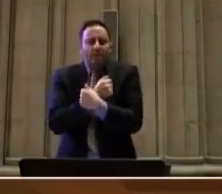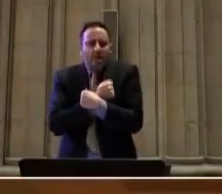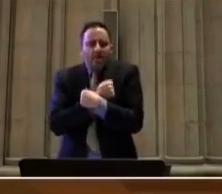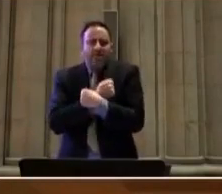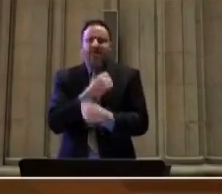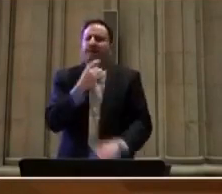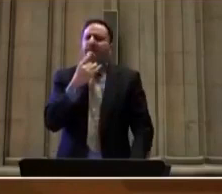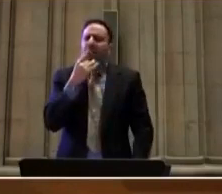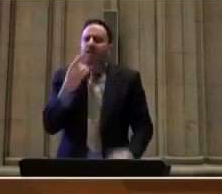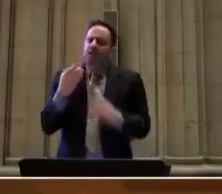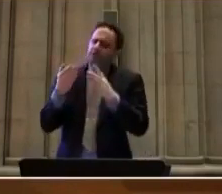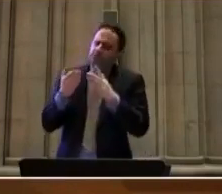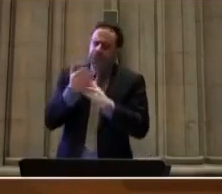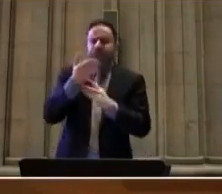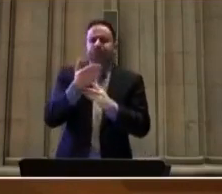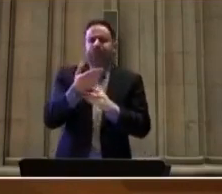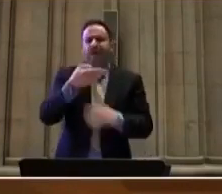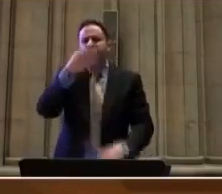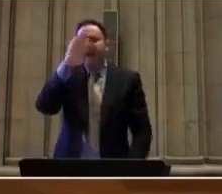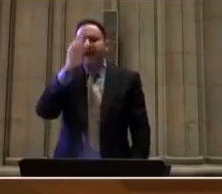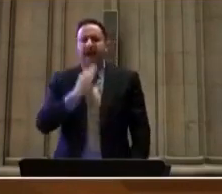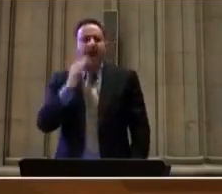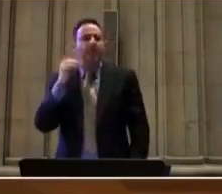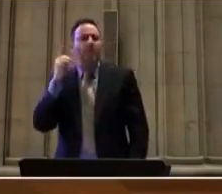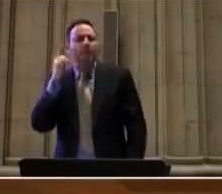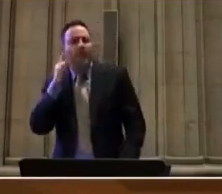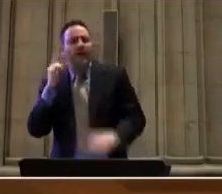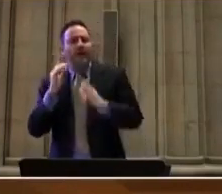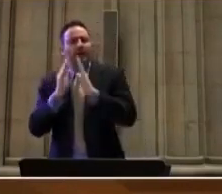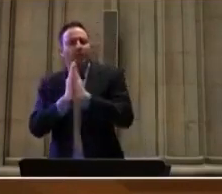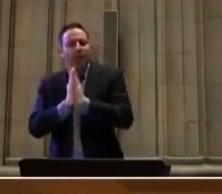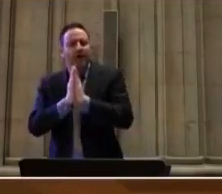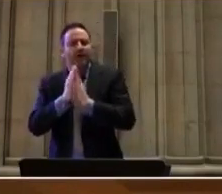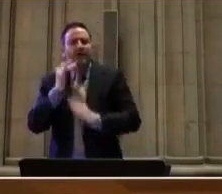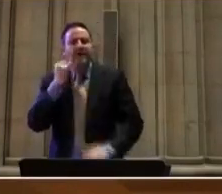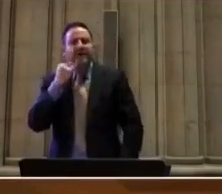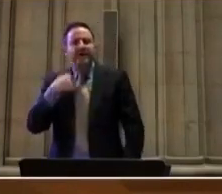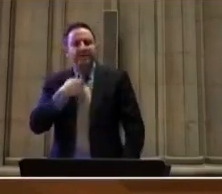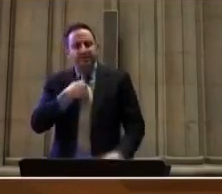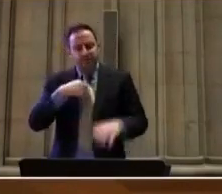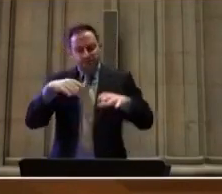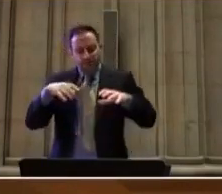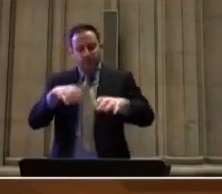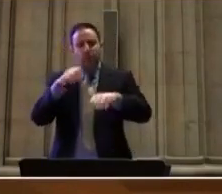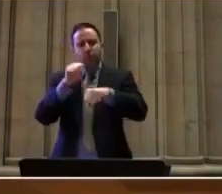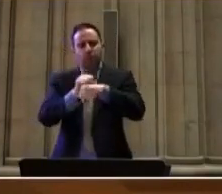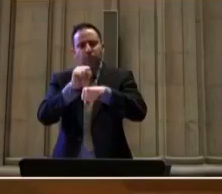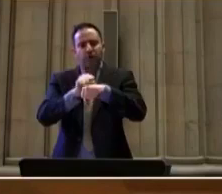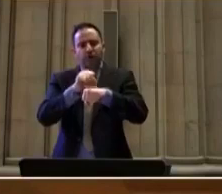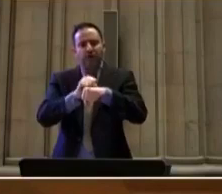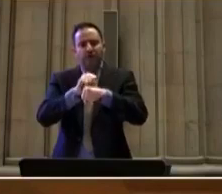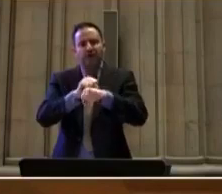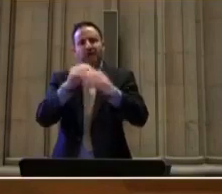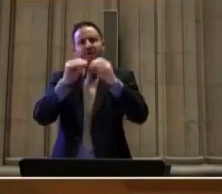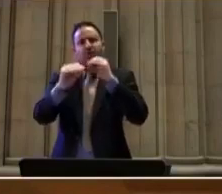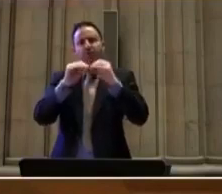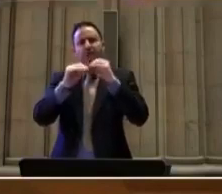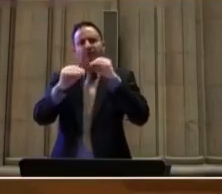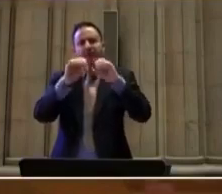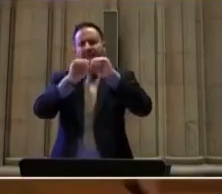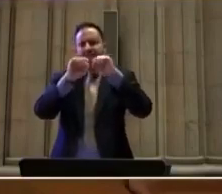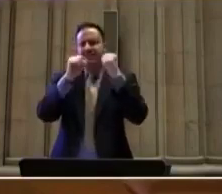burst through. God will hear our prayers if we do the work of repairing society's breach.